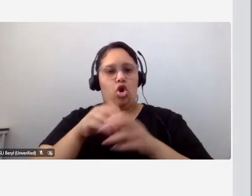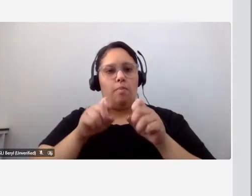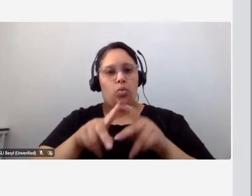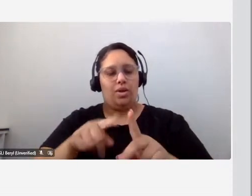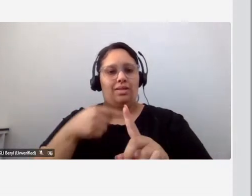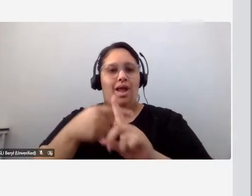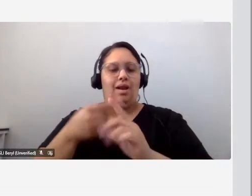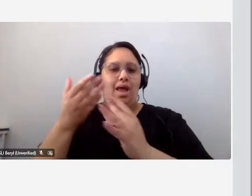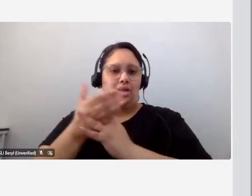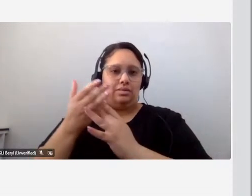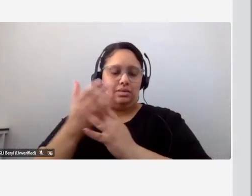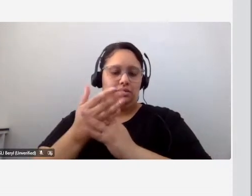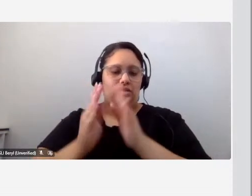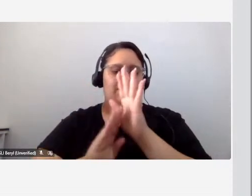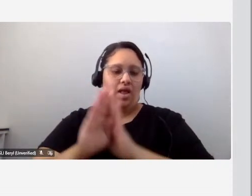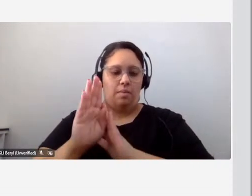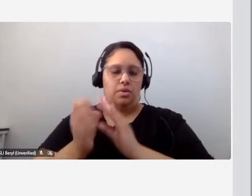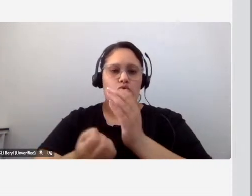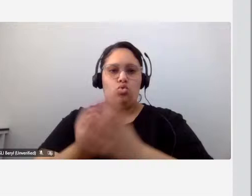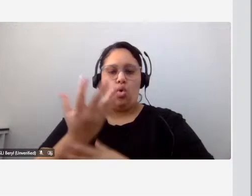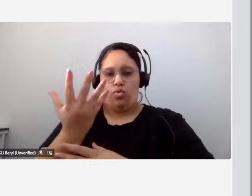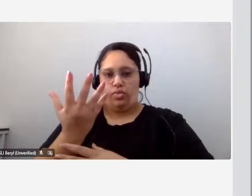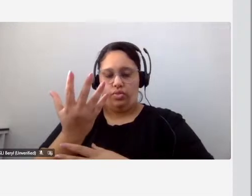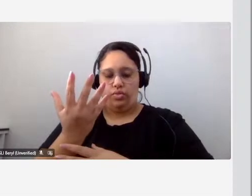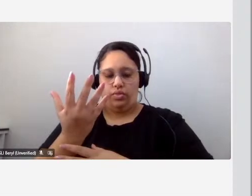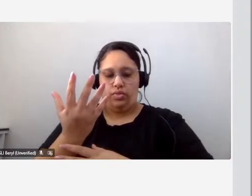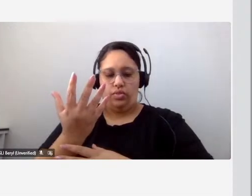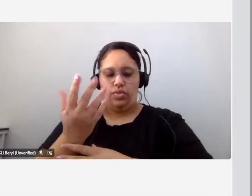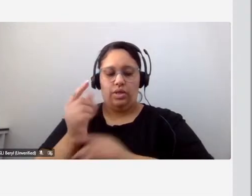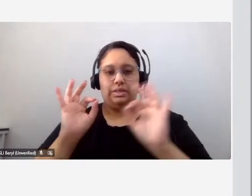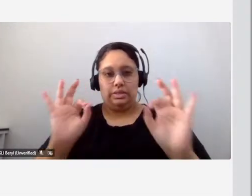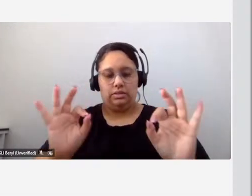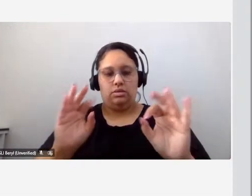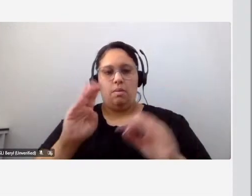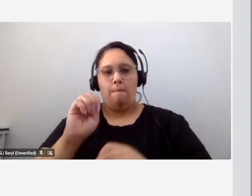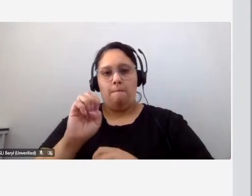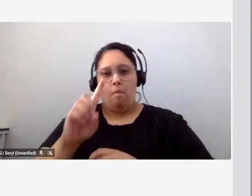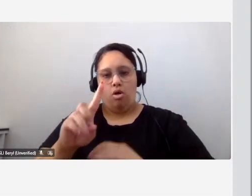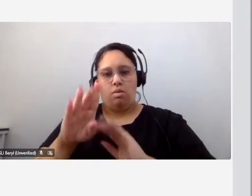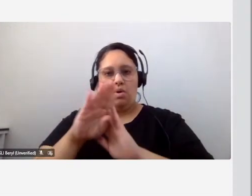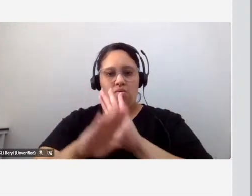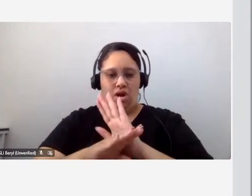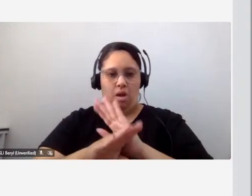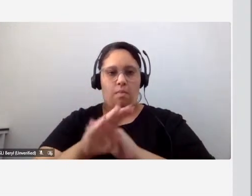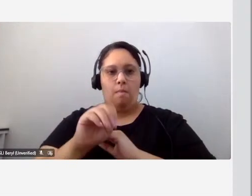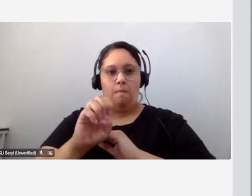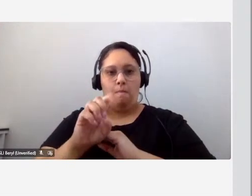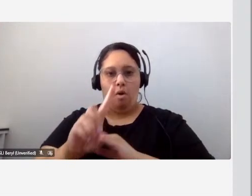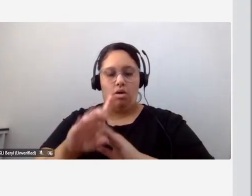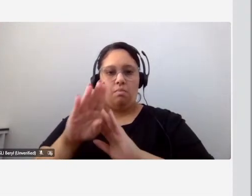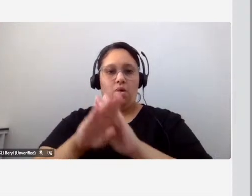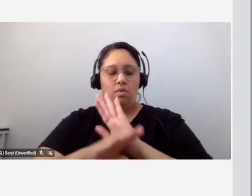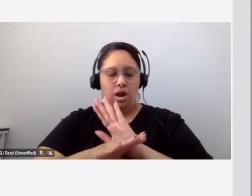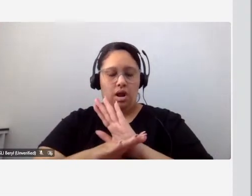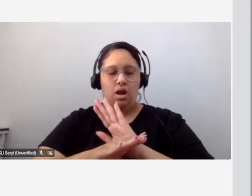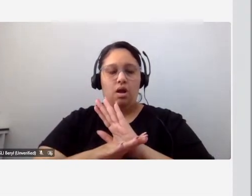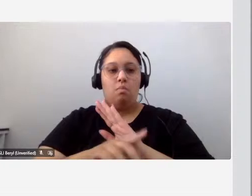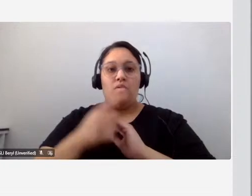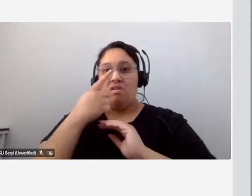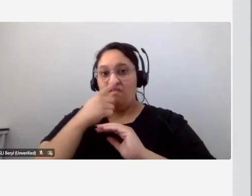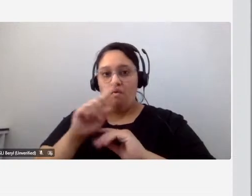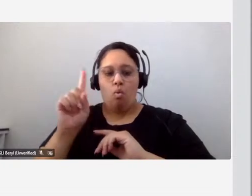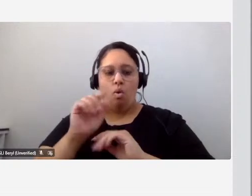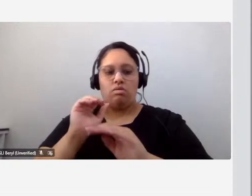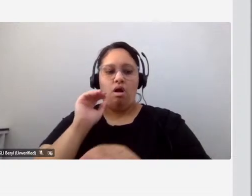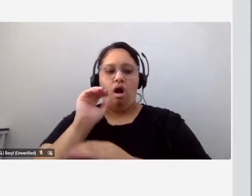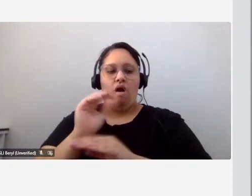Access, Development and Growth. That's the MOD program. The MOD program is essentially an